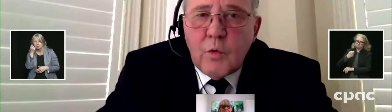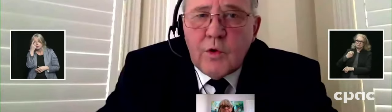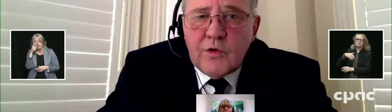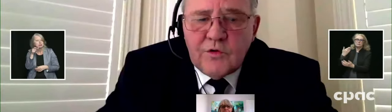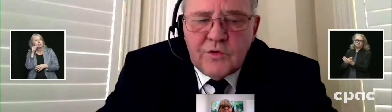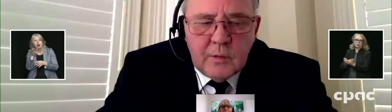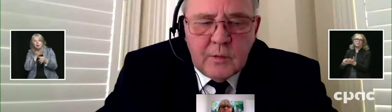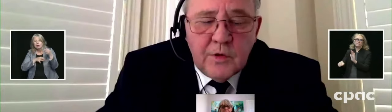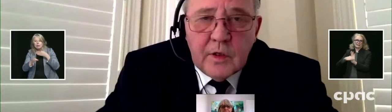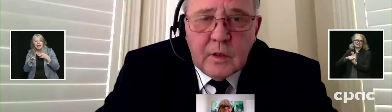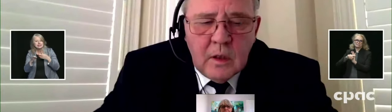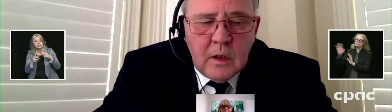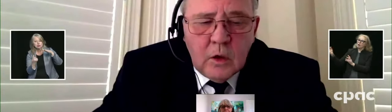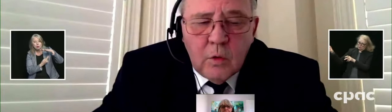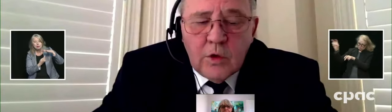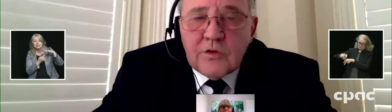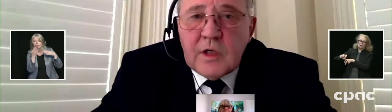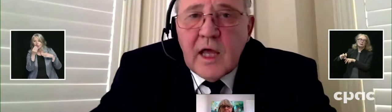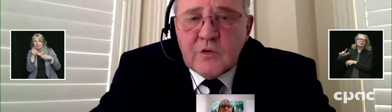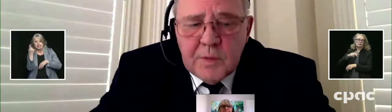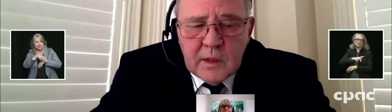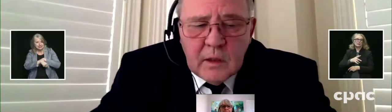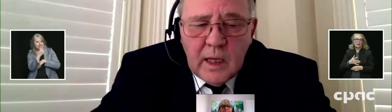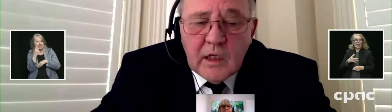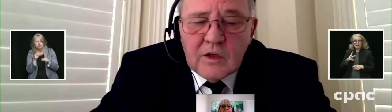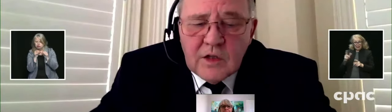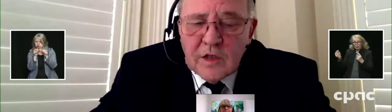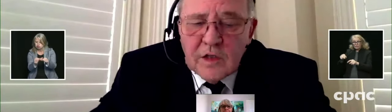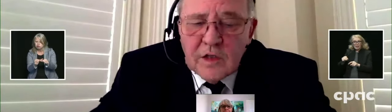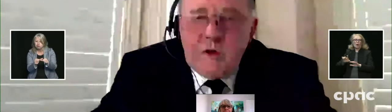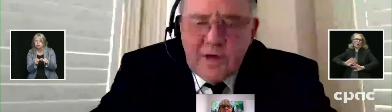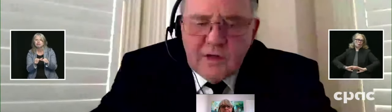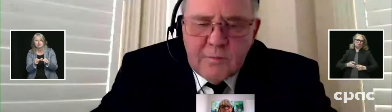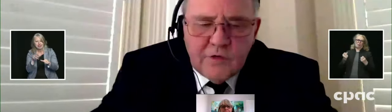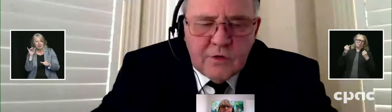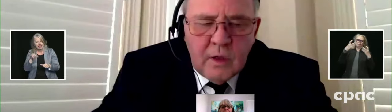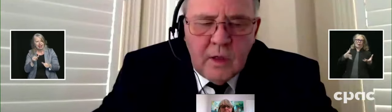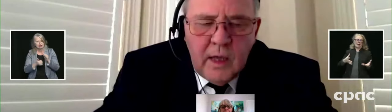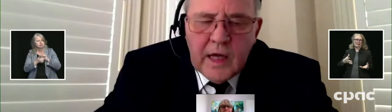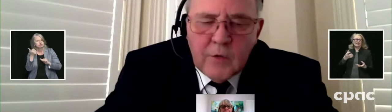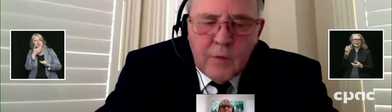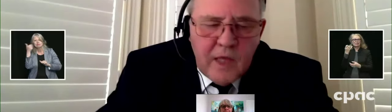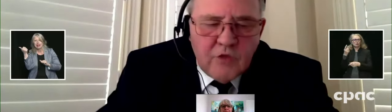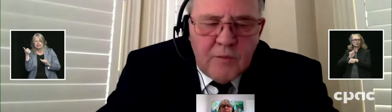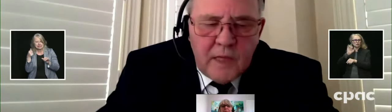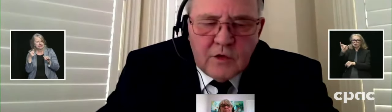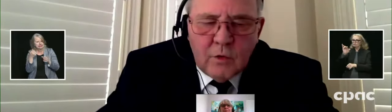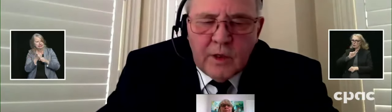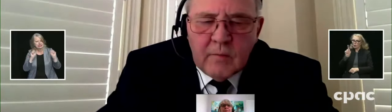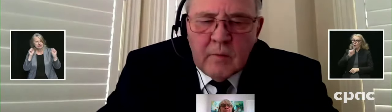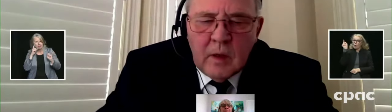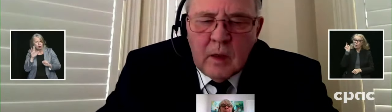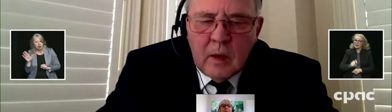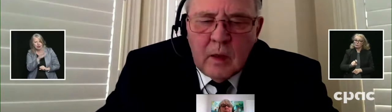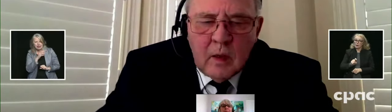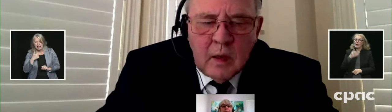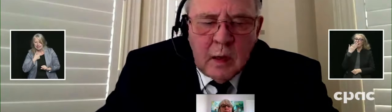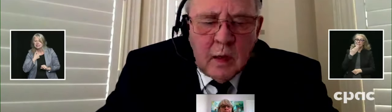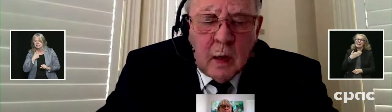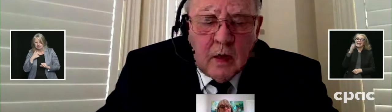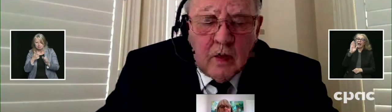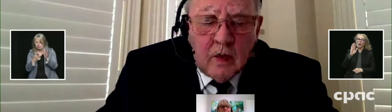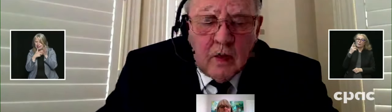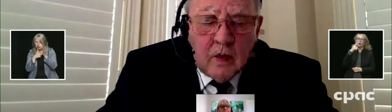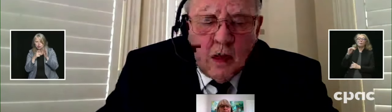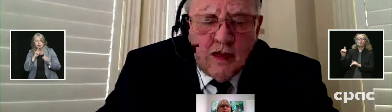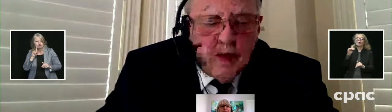required quarantine period. Quarantine has been and continues to be our most effective measure, and it remains mandatory. We have scaled